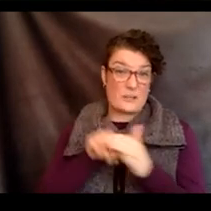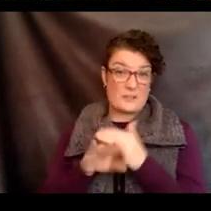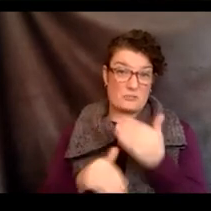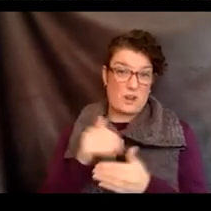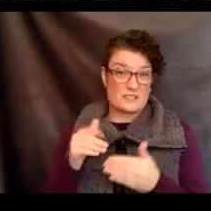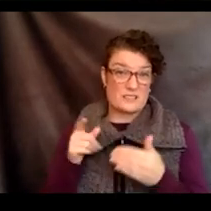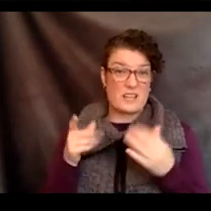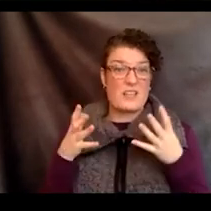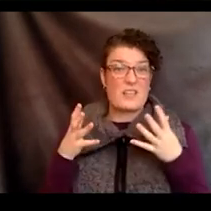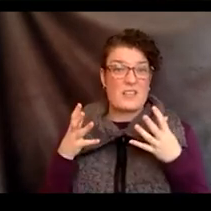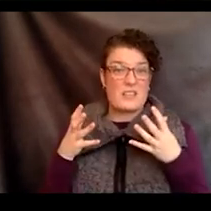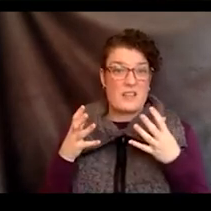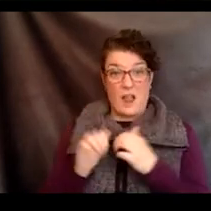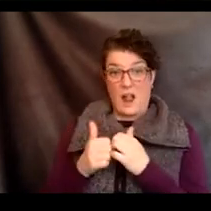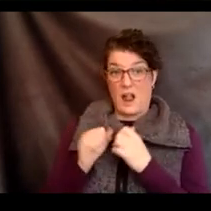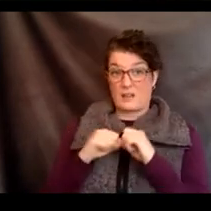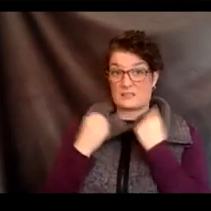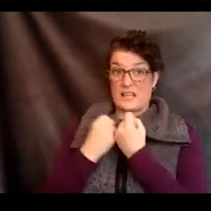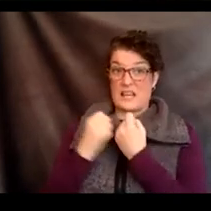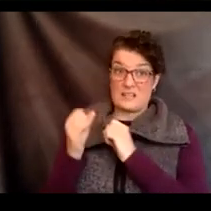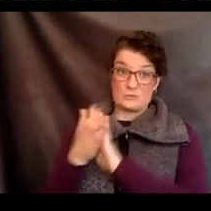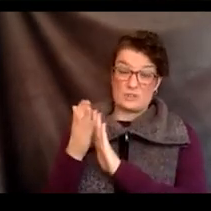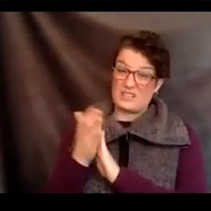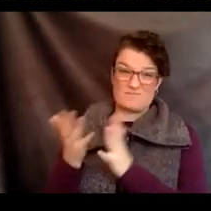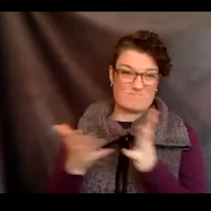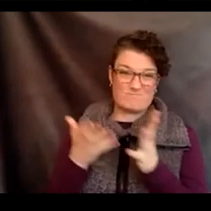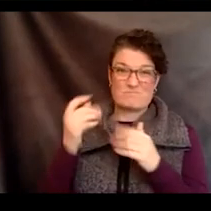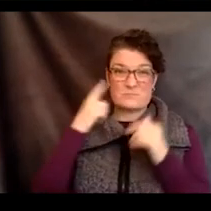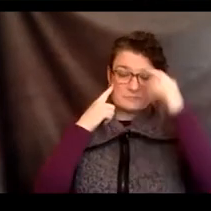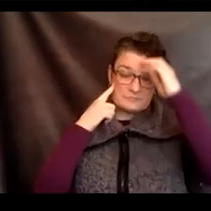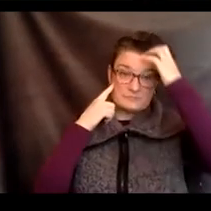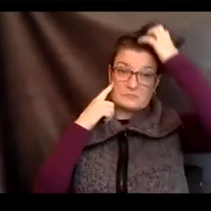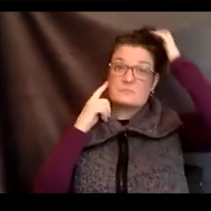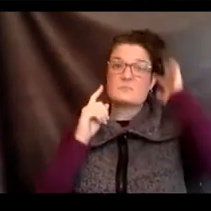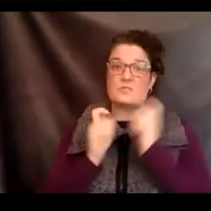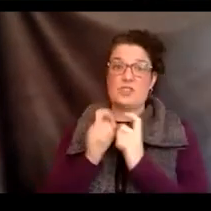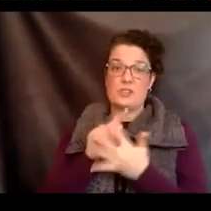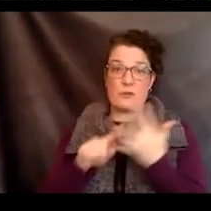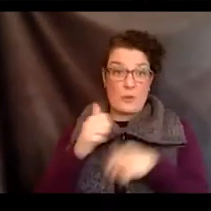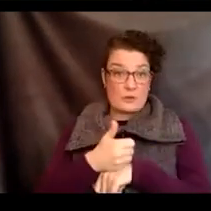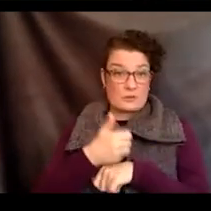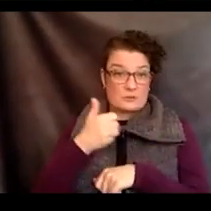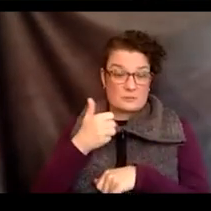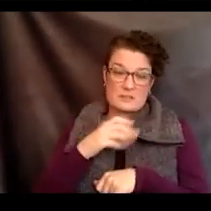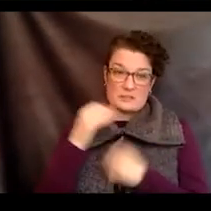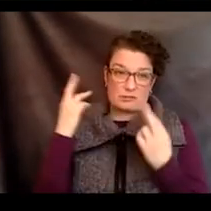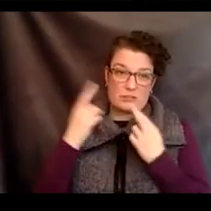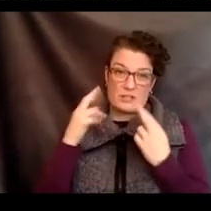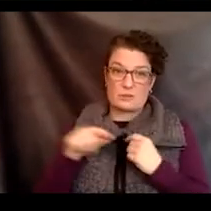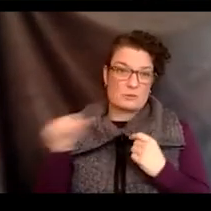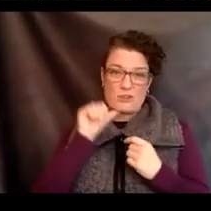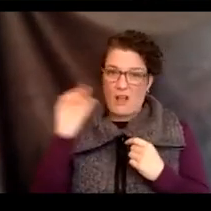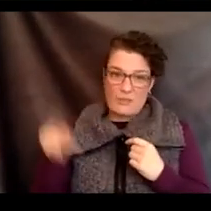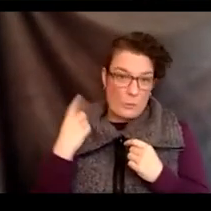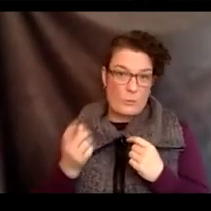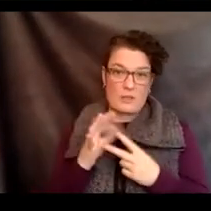want, and just how the society is working. So I think that changing this mindset and realizing that those are not the only options